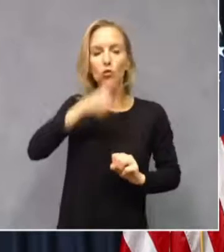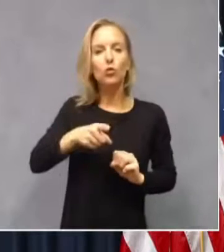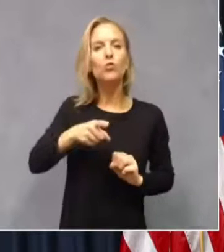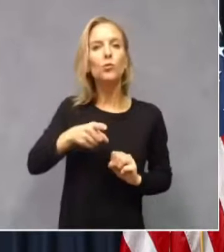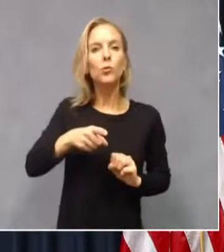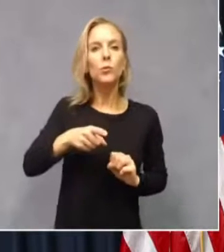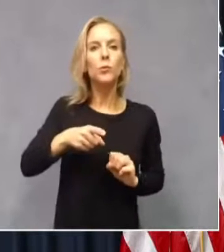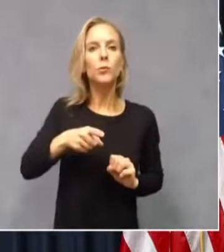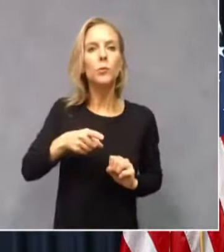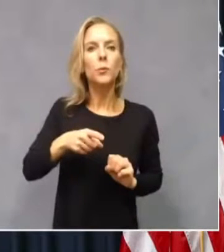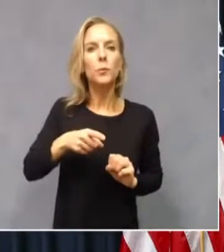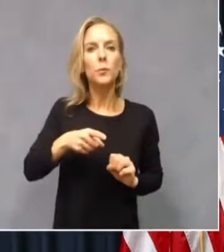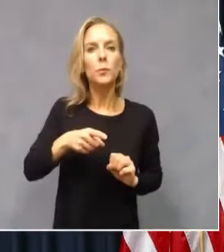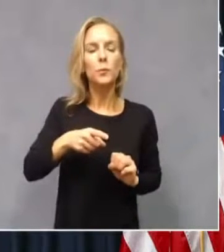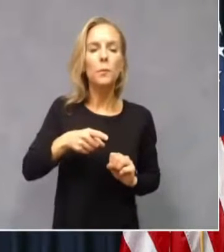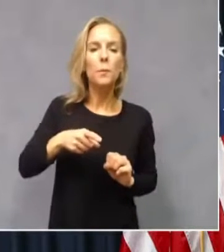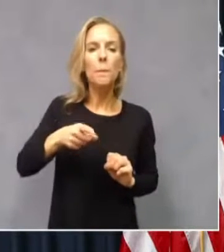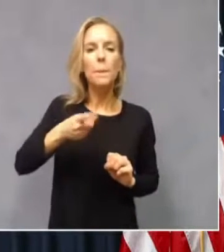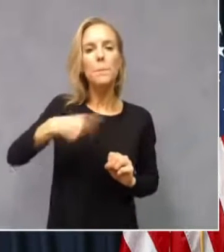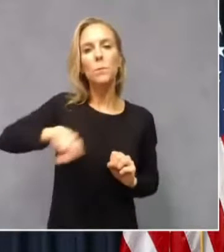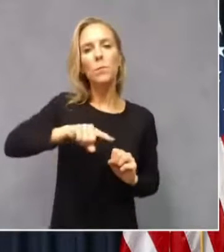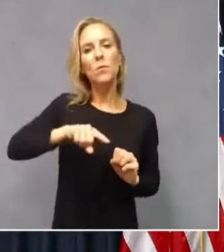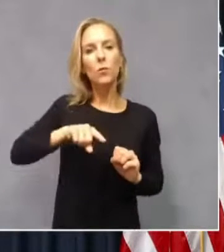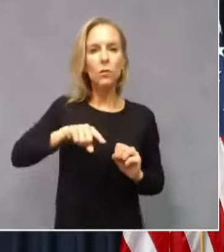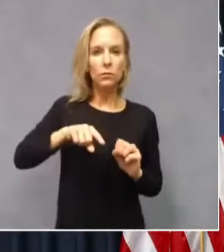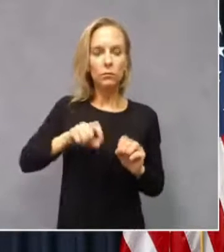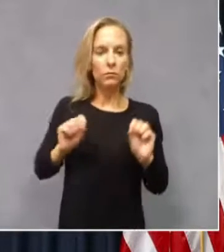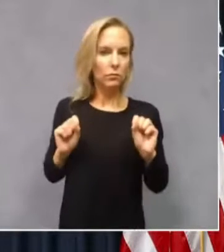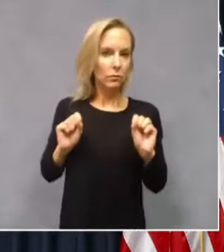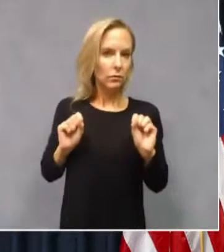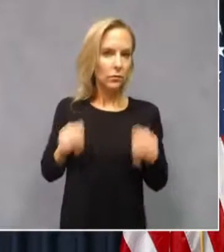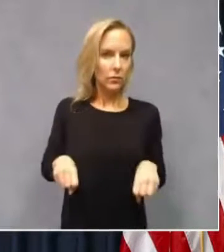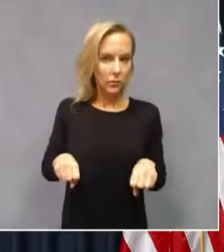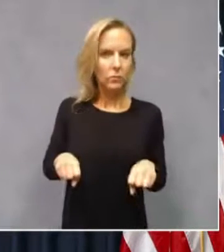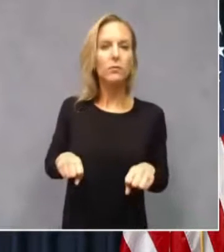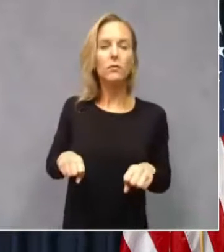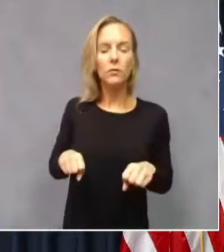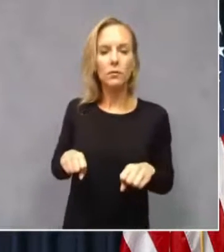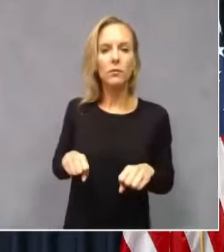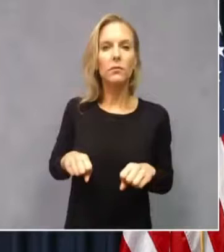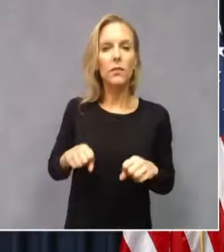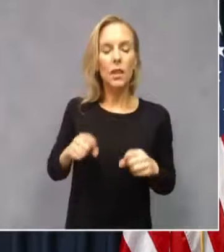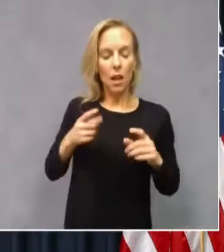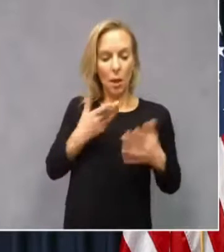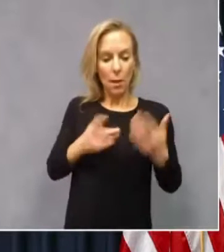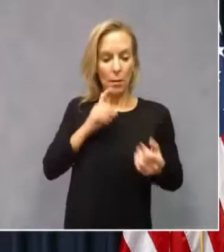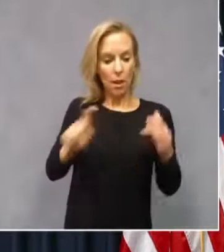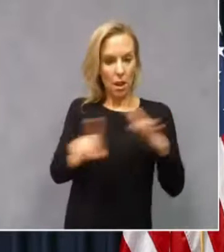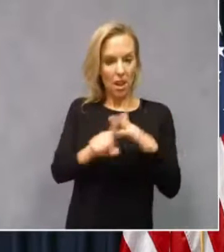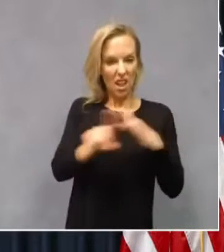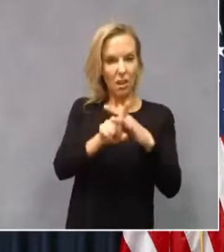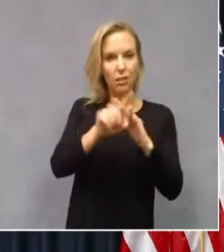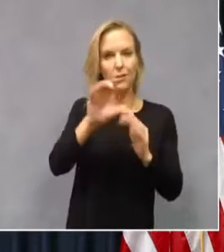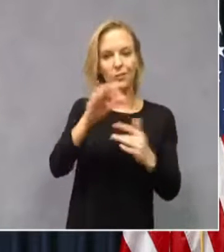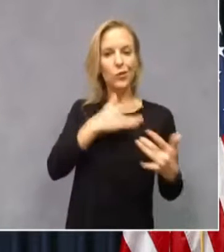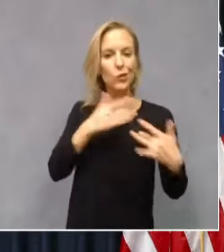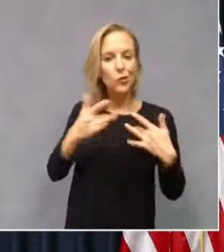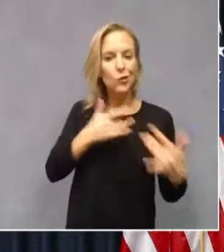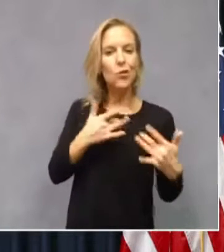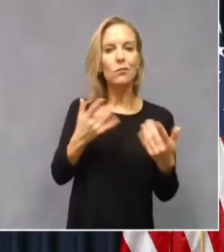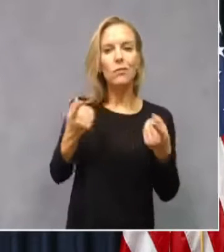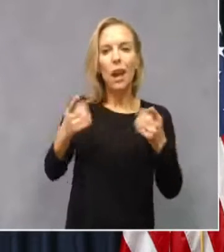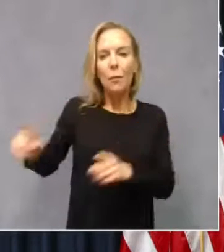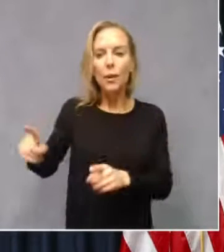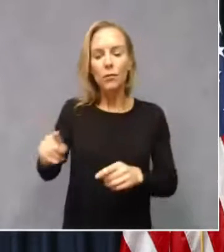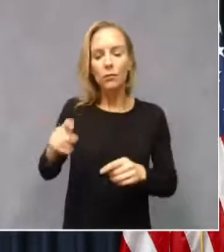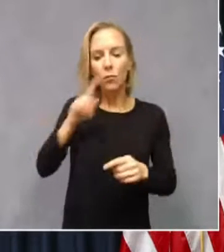we message to and are able to allay concerns that may exist in various communities. So we're going to be working